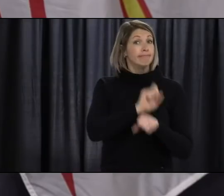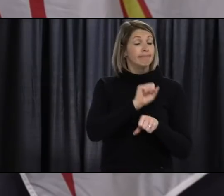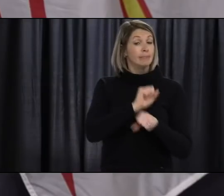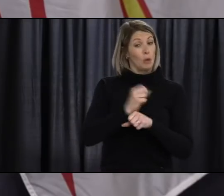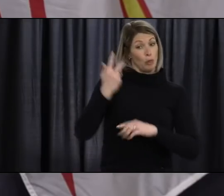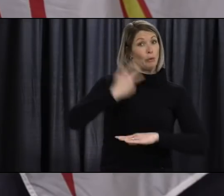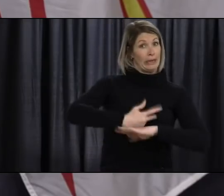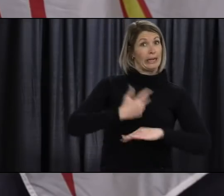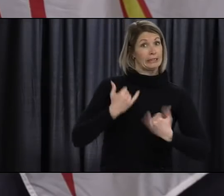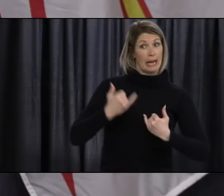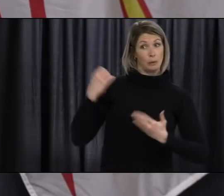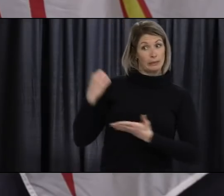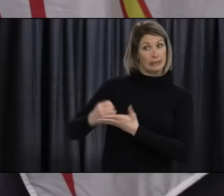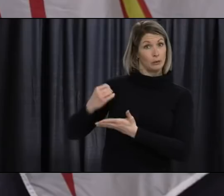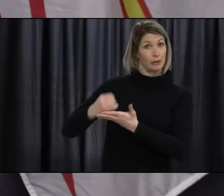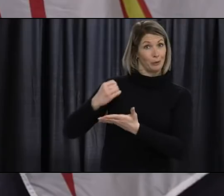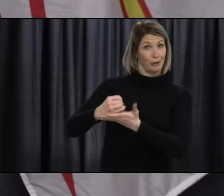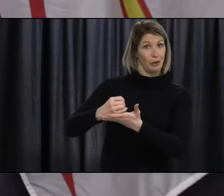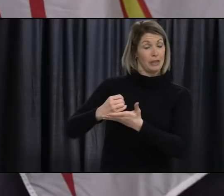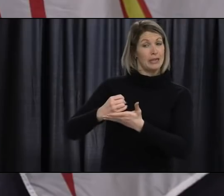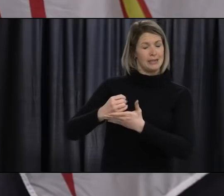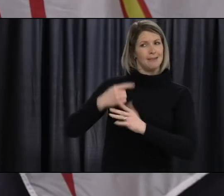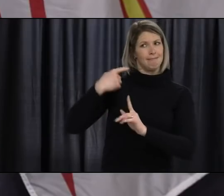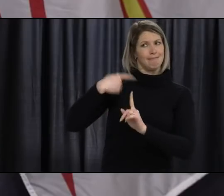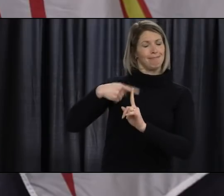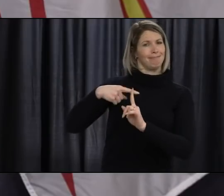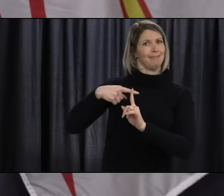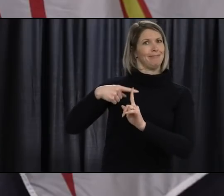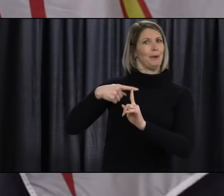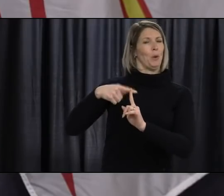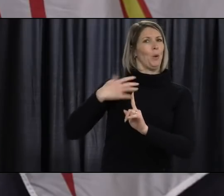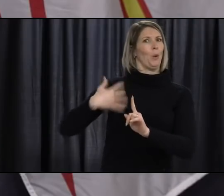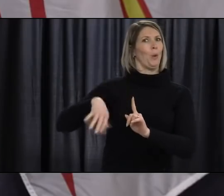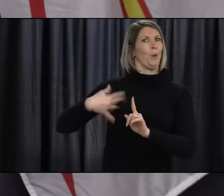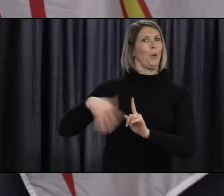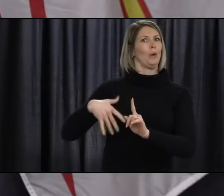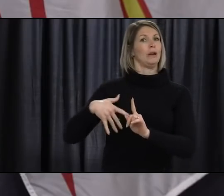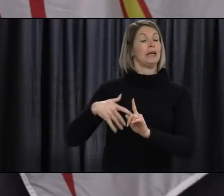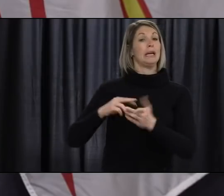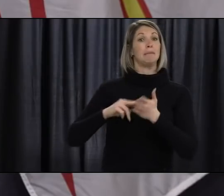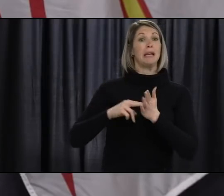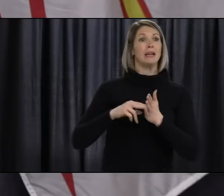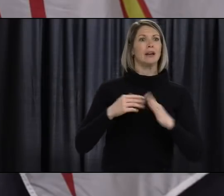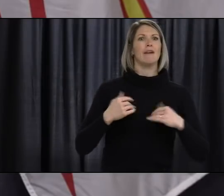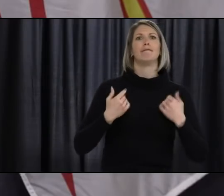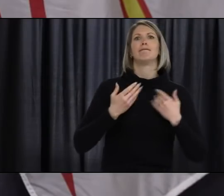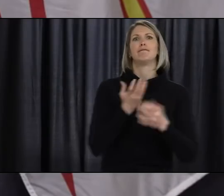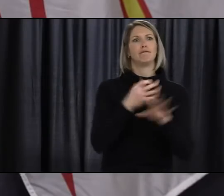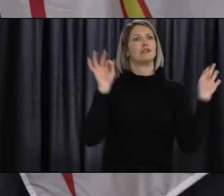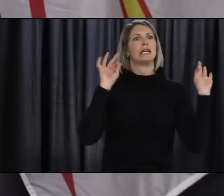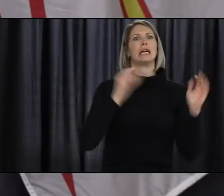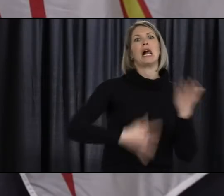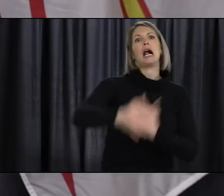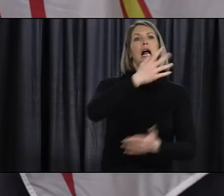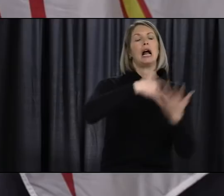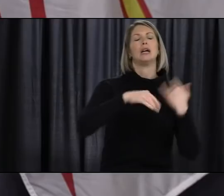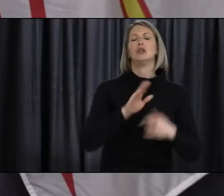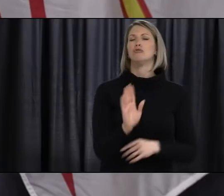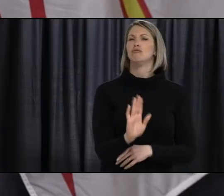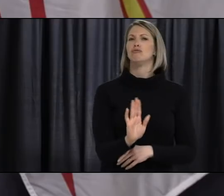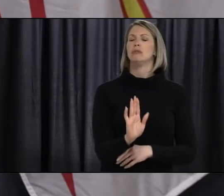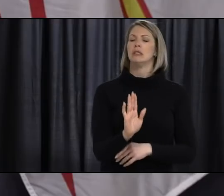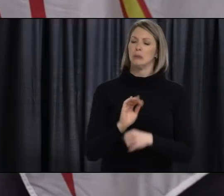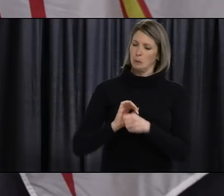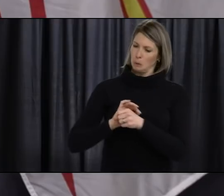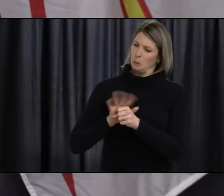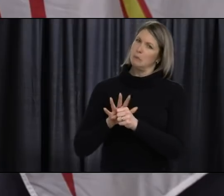our optimism. I cannot stress enough that we are not yet in the clear. COVID-19 is still in our province, and we must do everything we